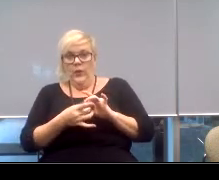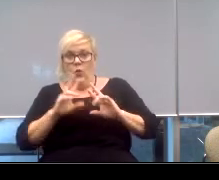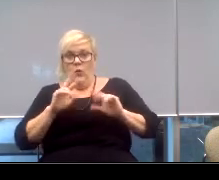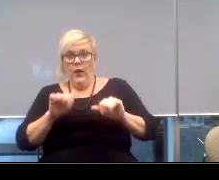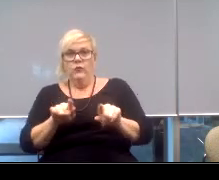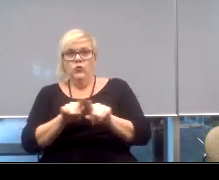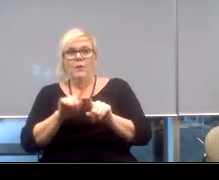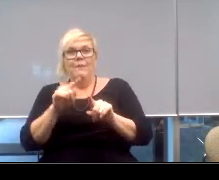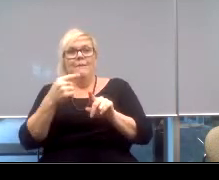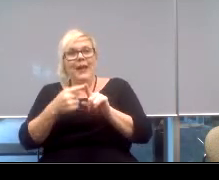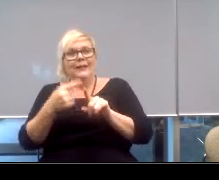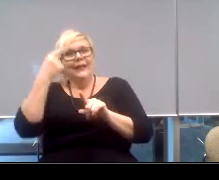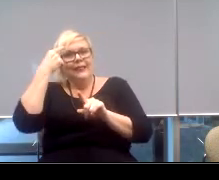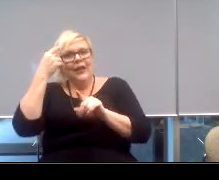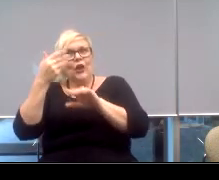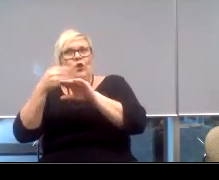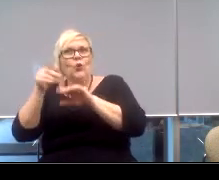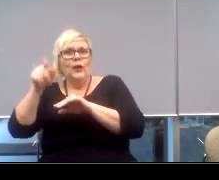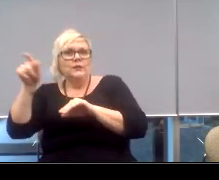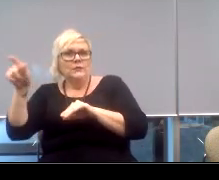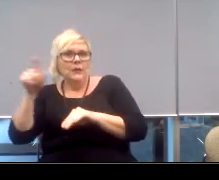Take stock of your business.